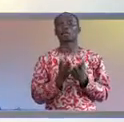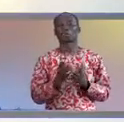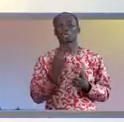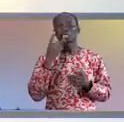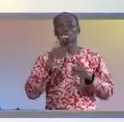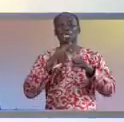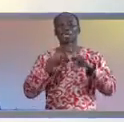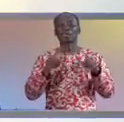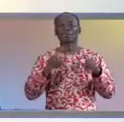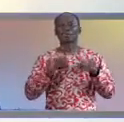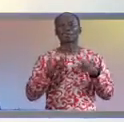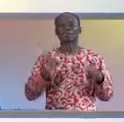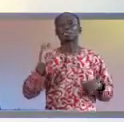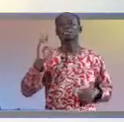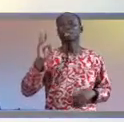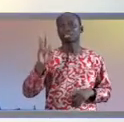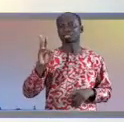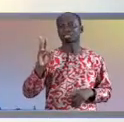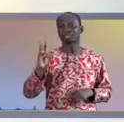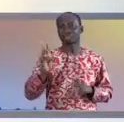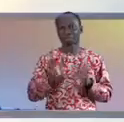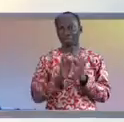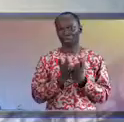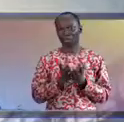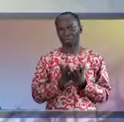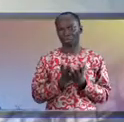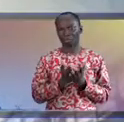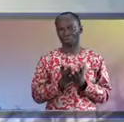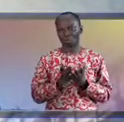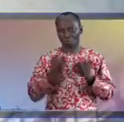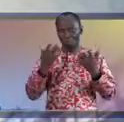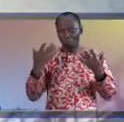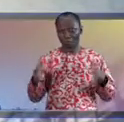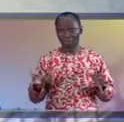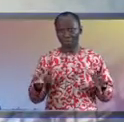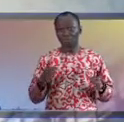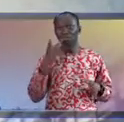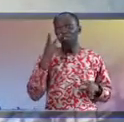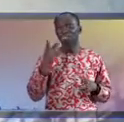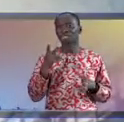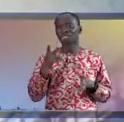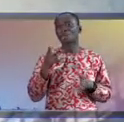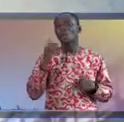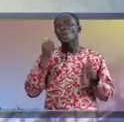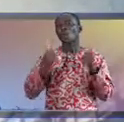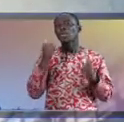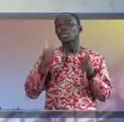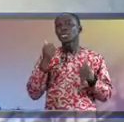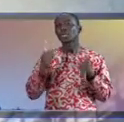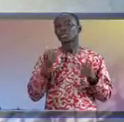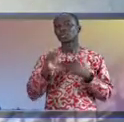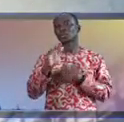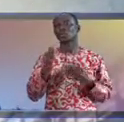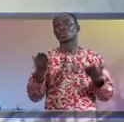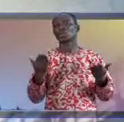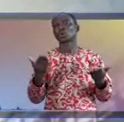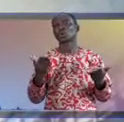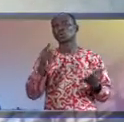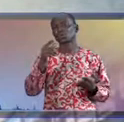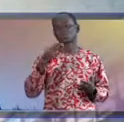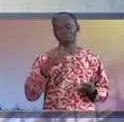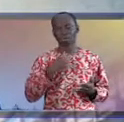baptisms, but at the end of our studies, we will see that God requires us to